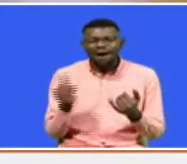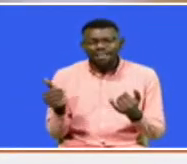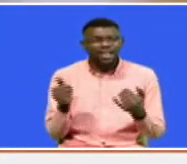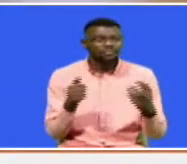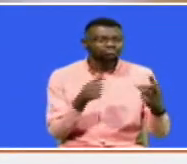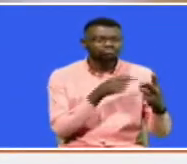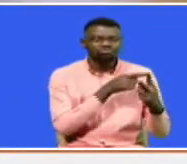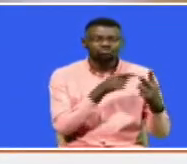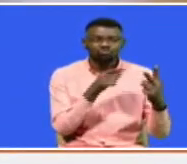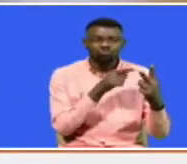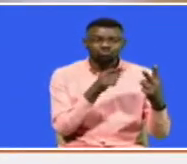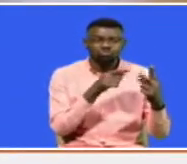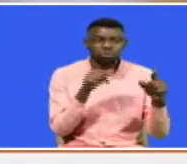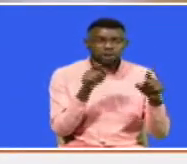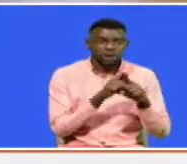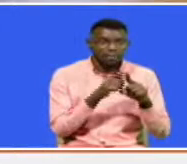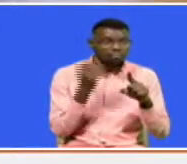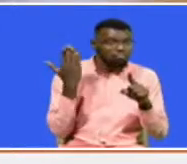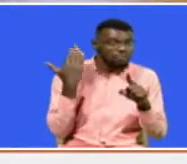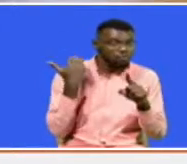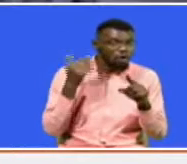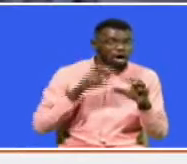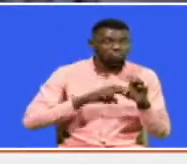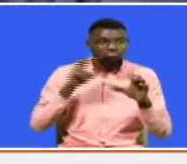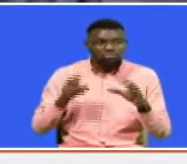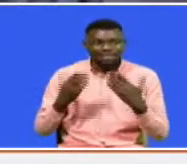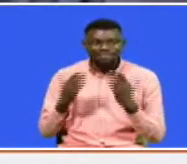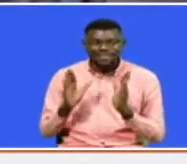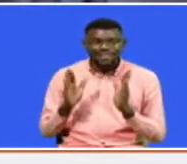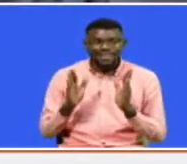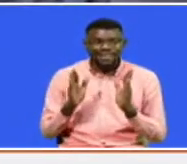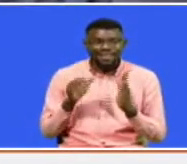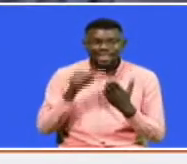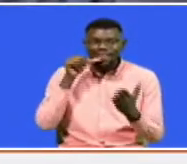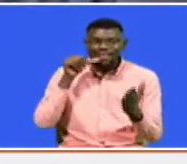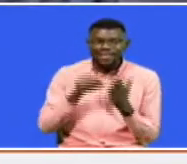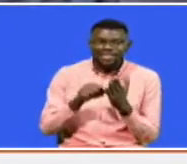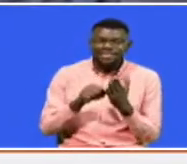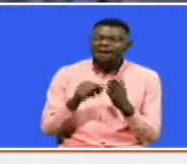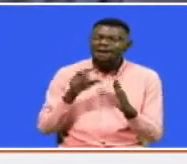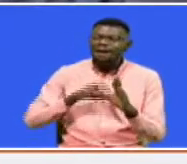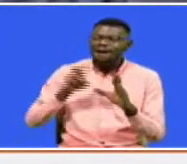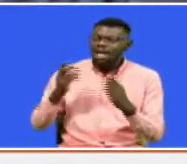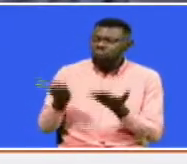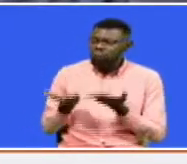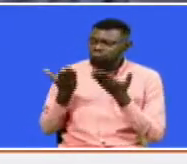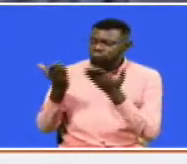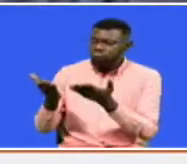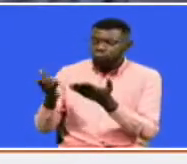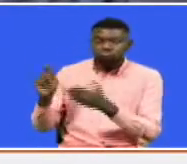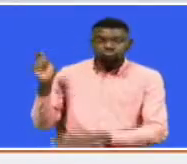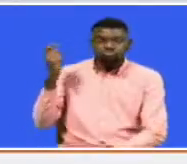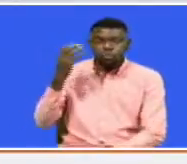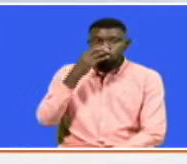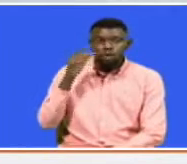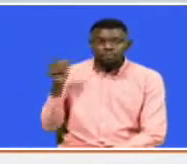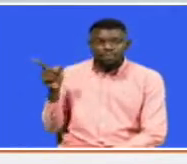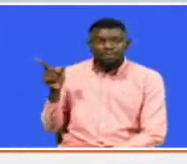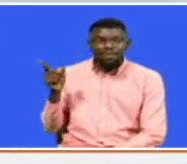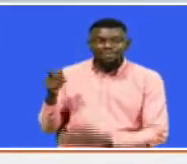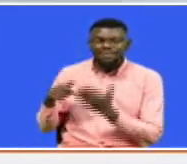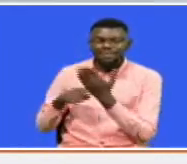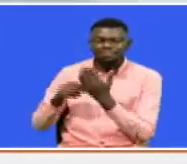Chair Juliana Cherera, who have already resigned. In his letter of resignation to President William Ruto, Commissioner